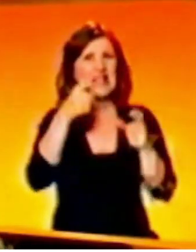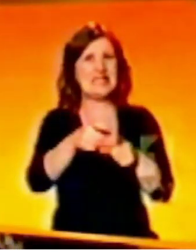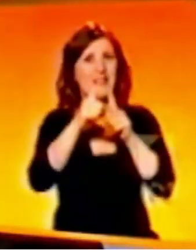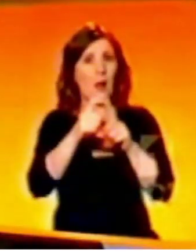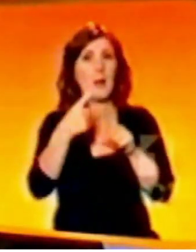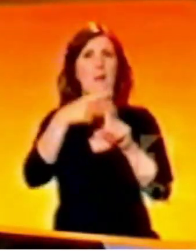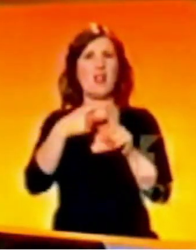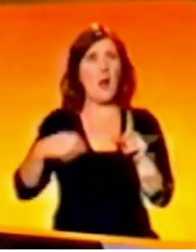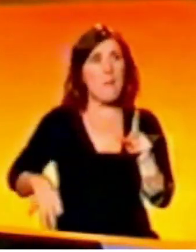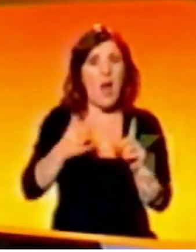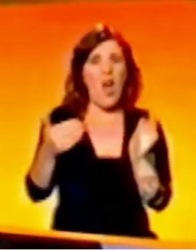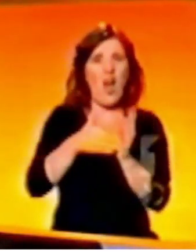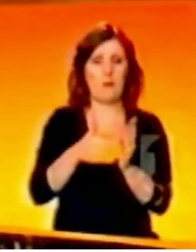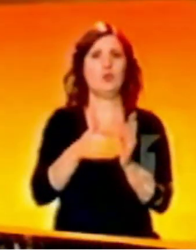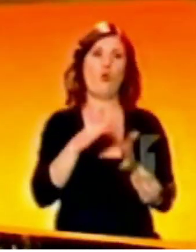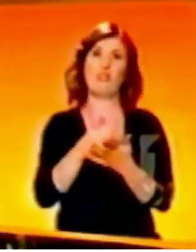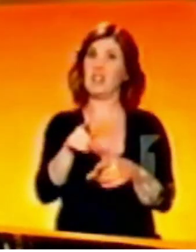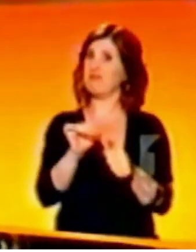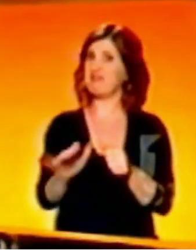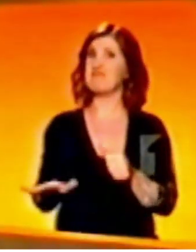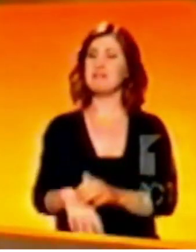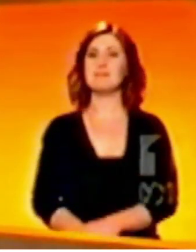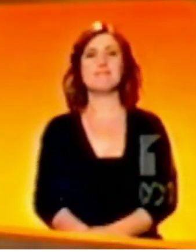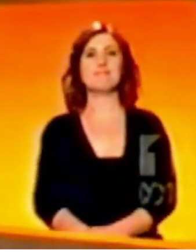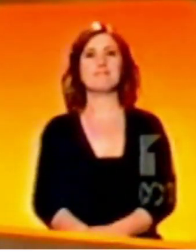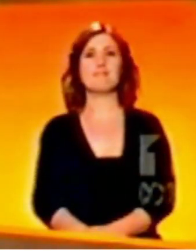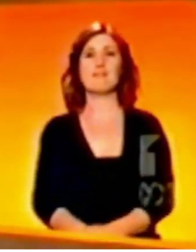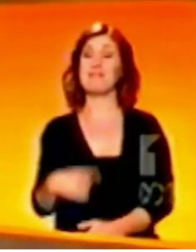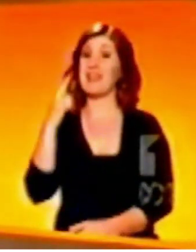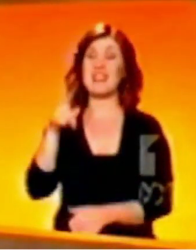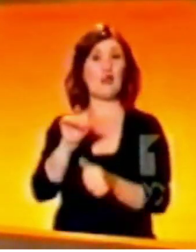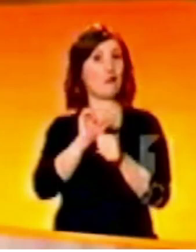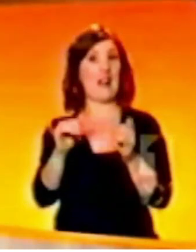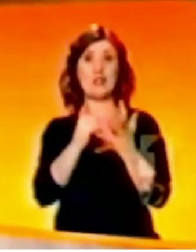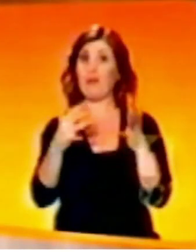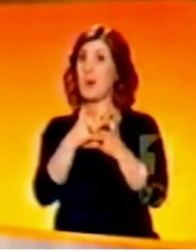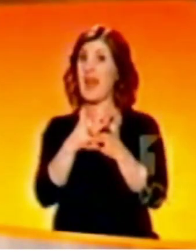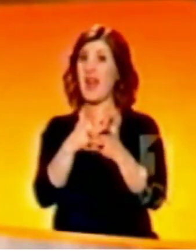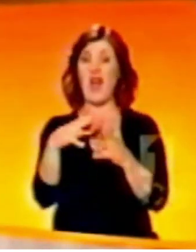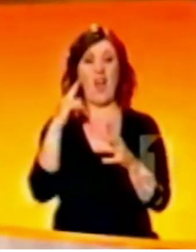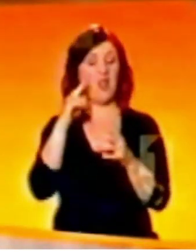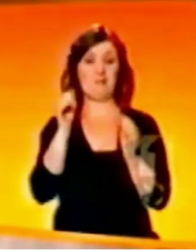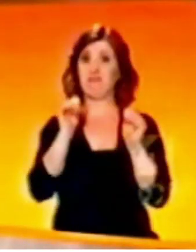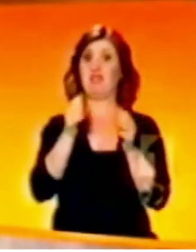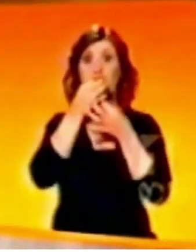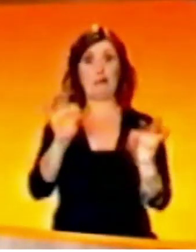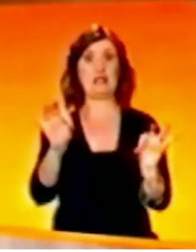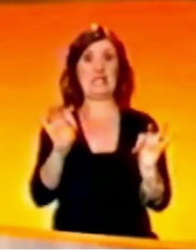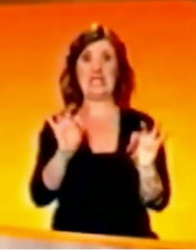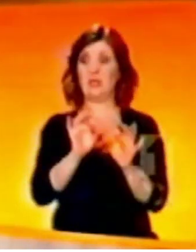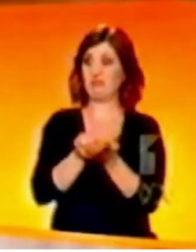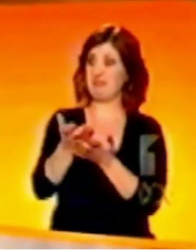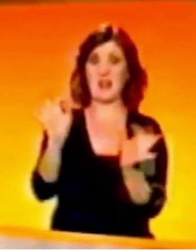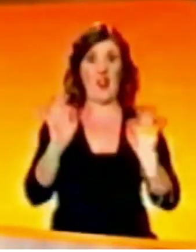privilege of joining in. So I just think it's brilliant. Graham. Great piece of software. I love the open source and no cost